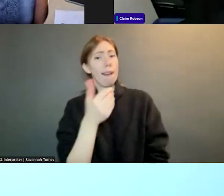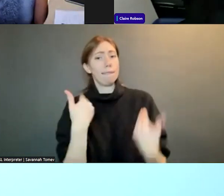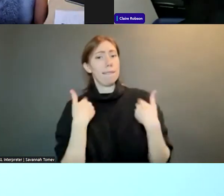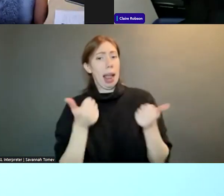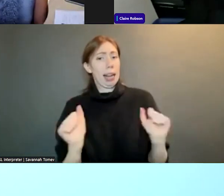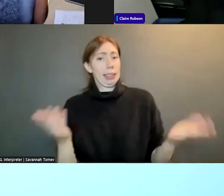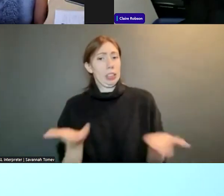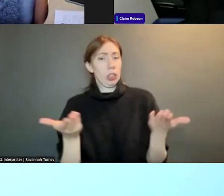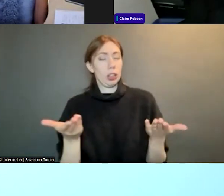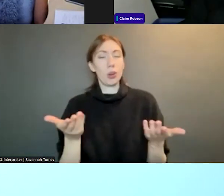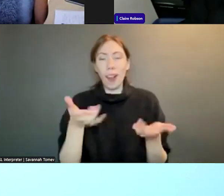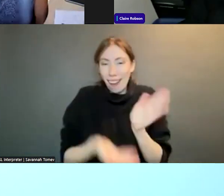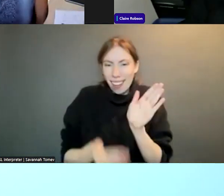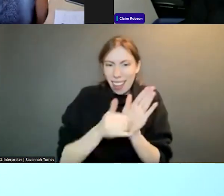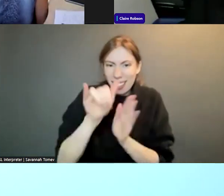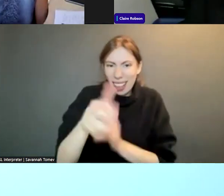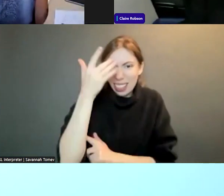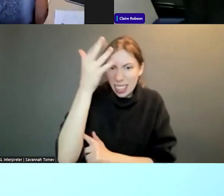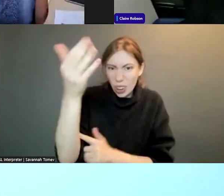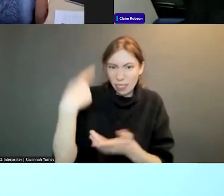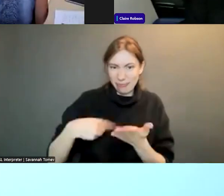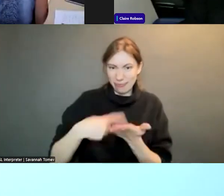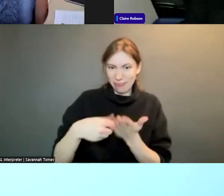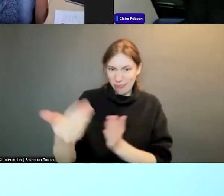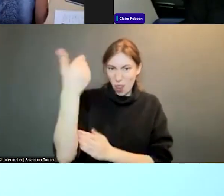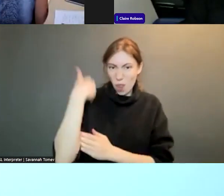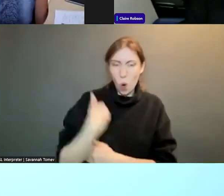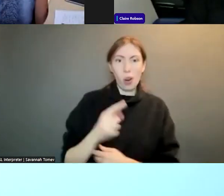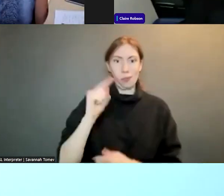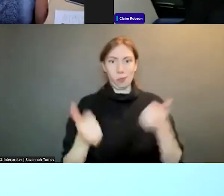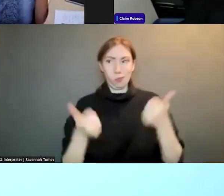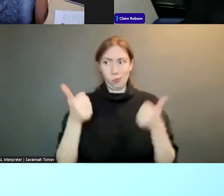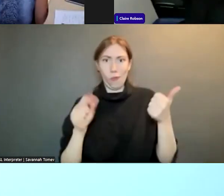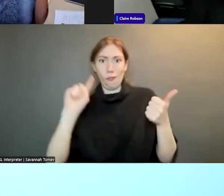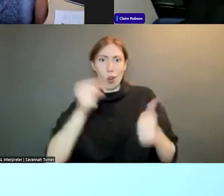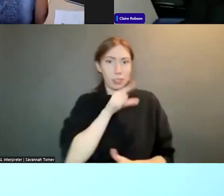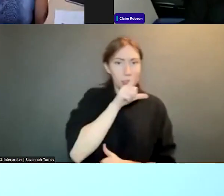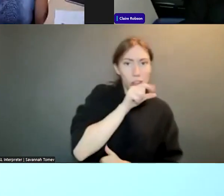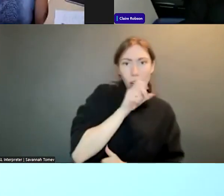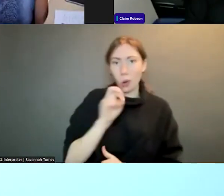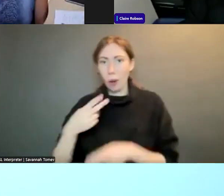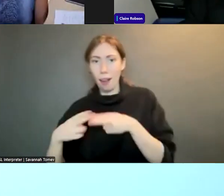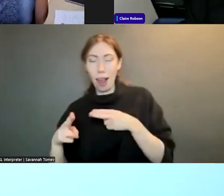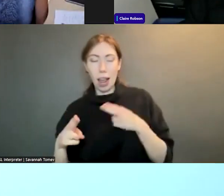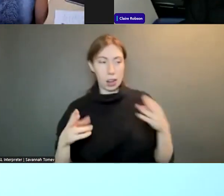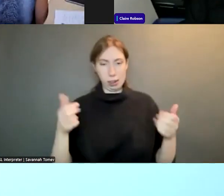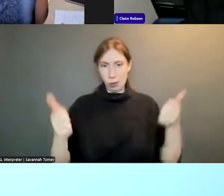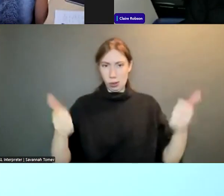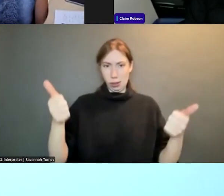to provide information or resources or visible